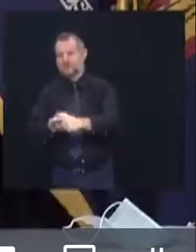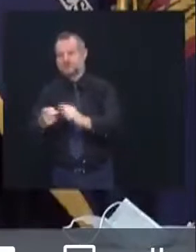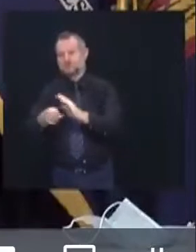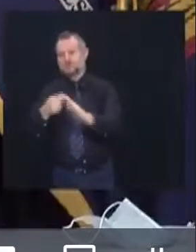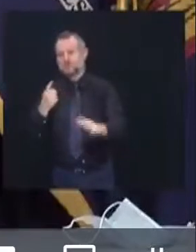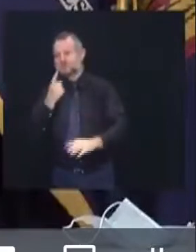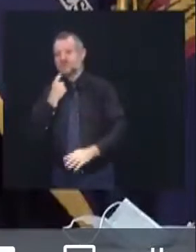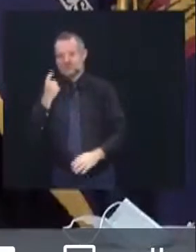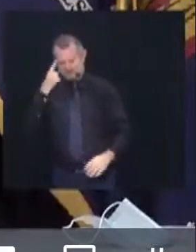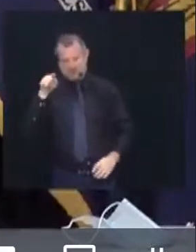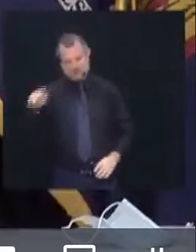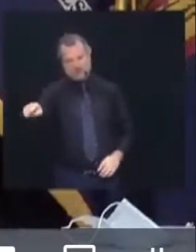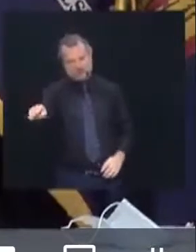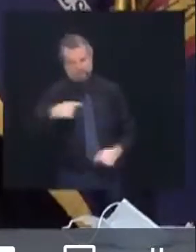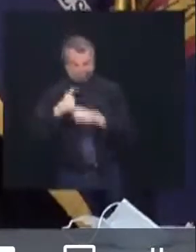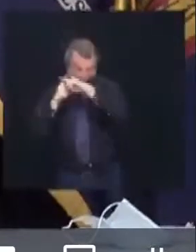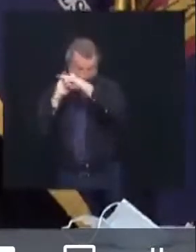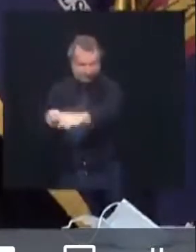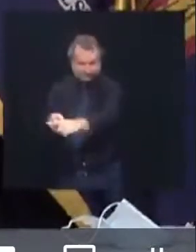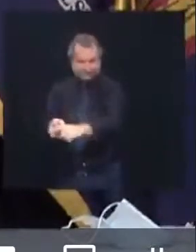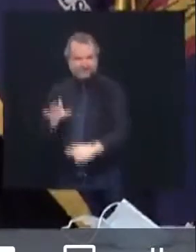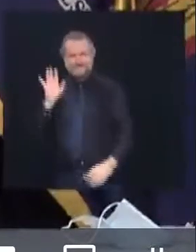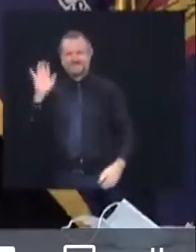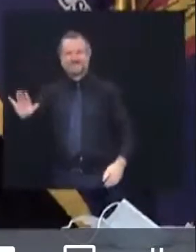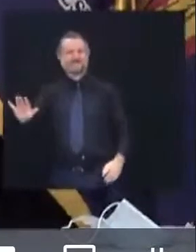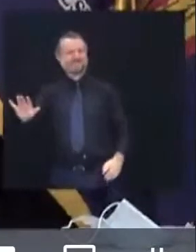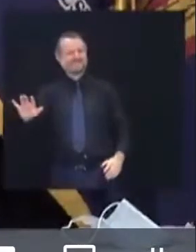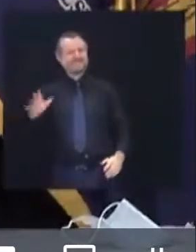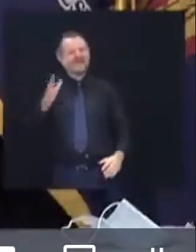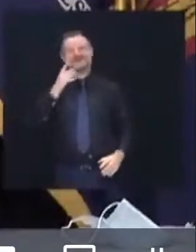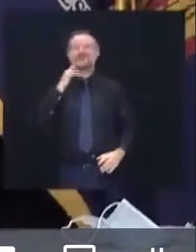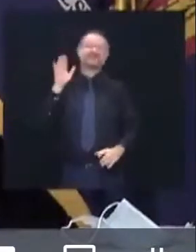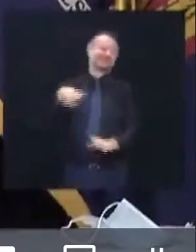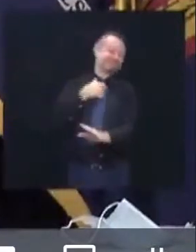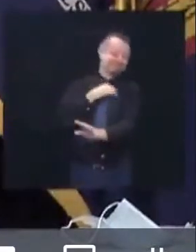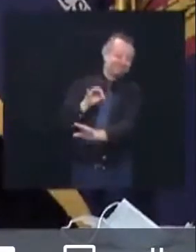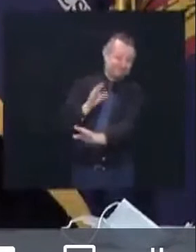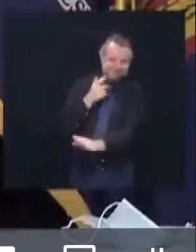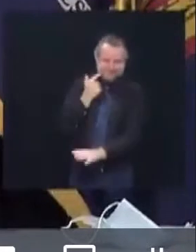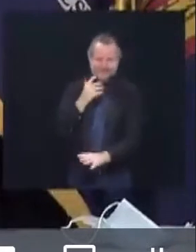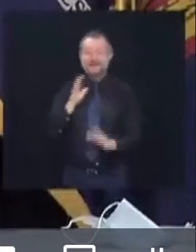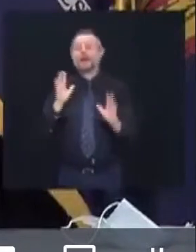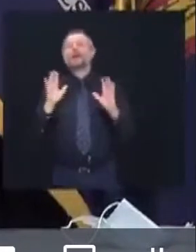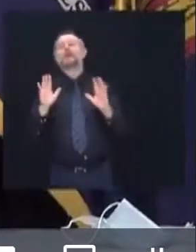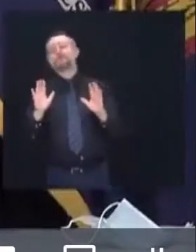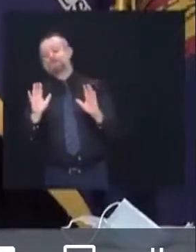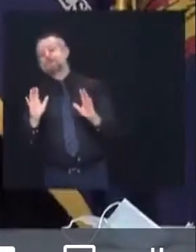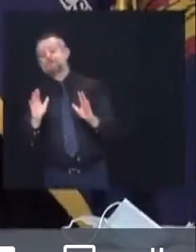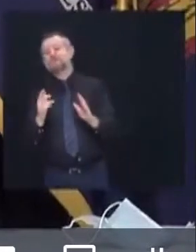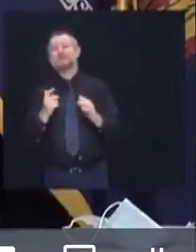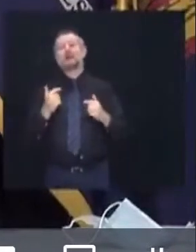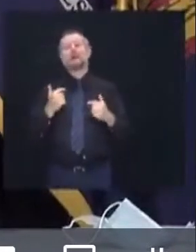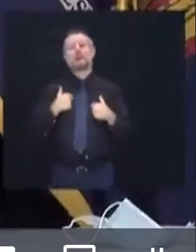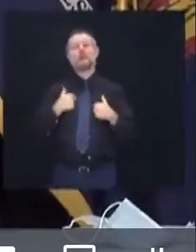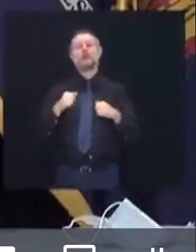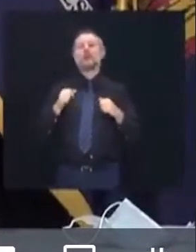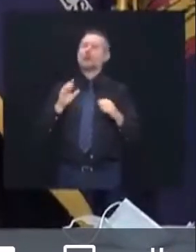Yeah, I no, probably- just your block, but it's targeted for different reasons. You can go,